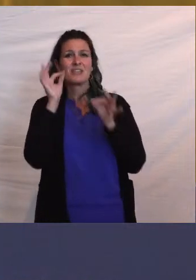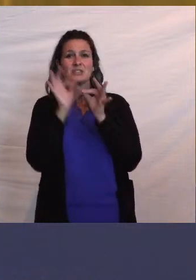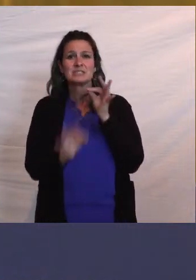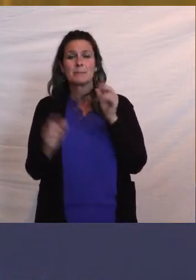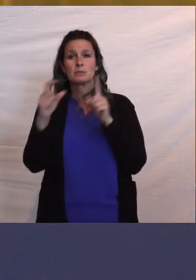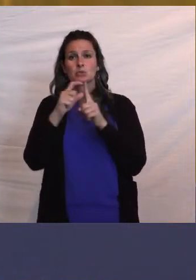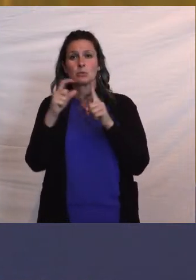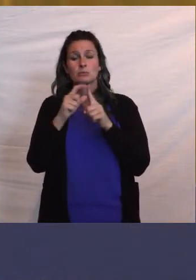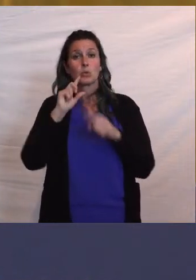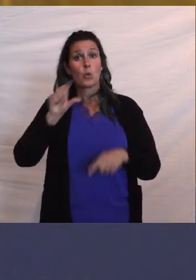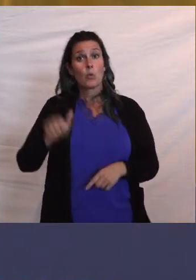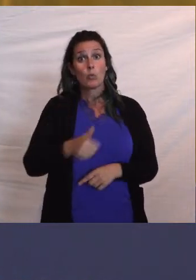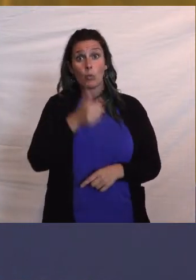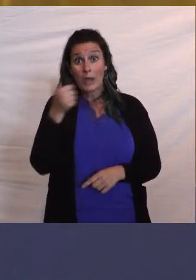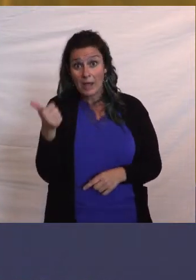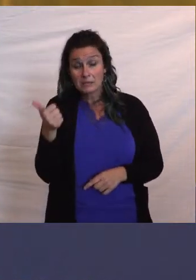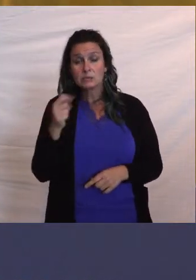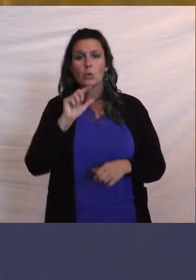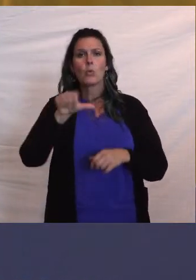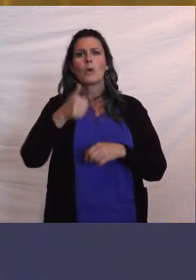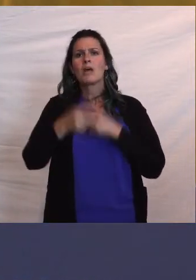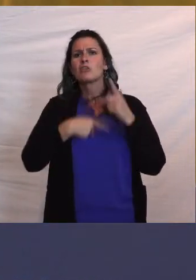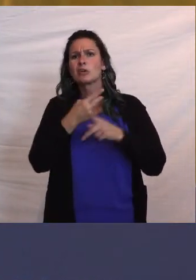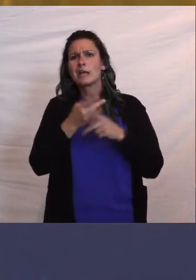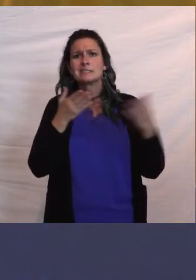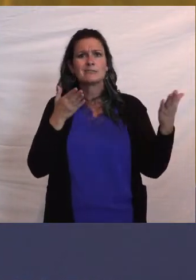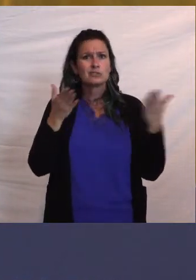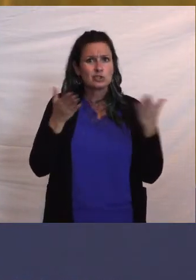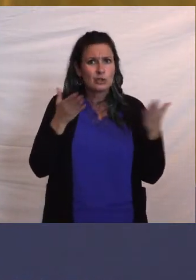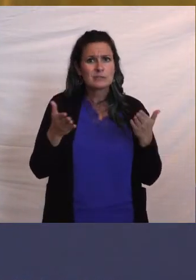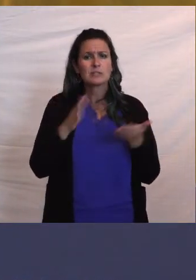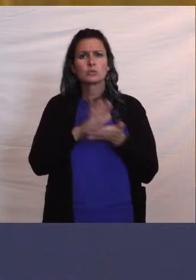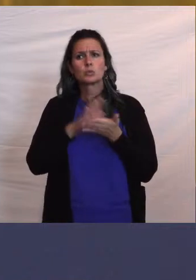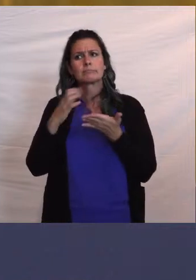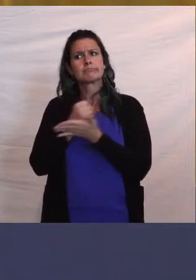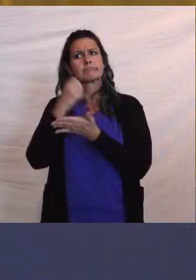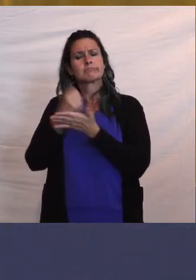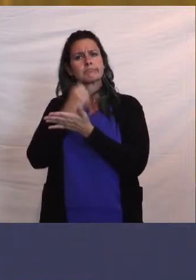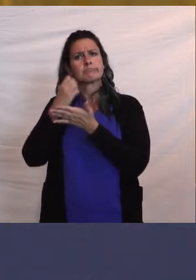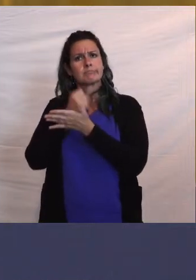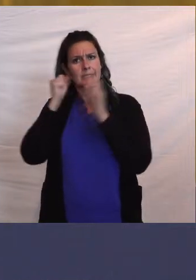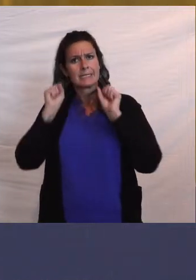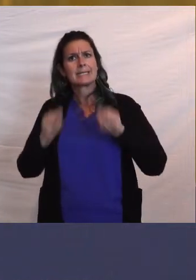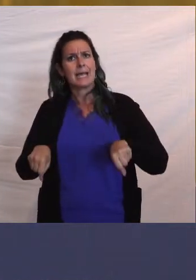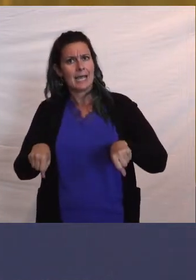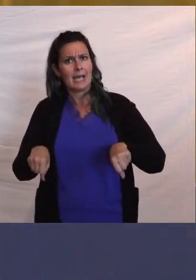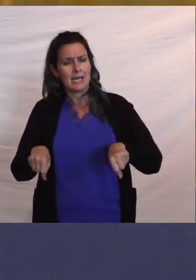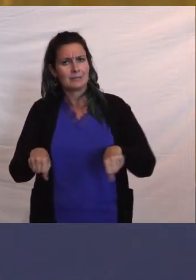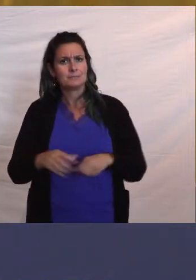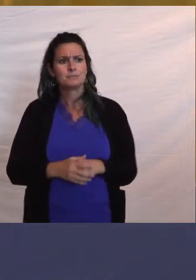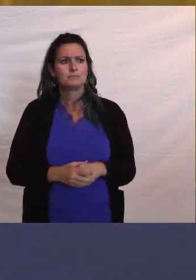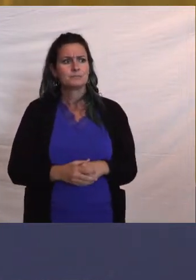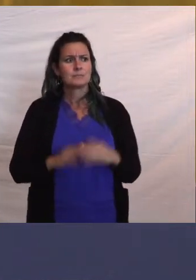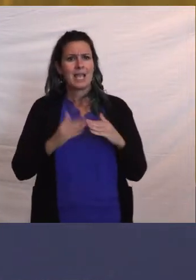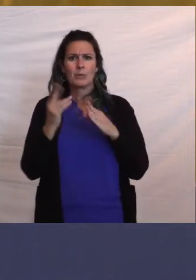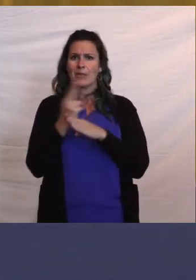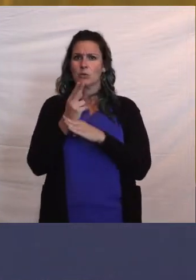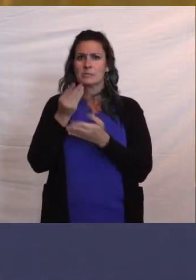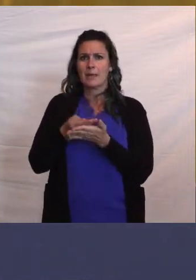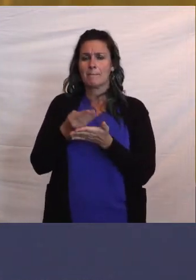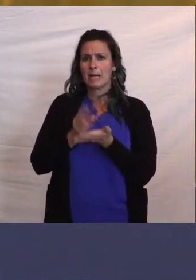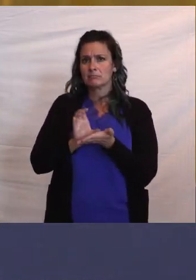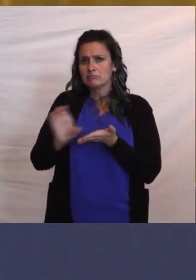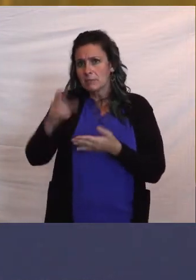terms what other kinds of services schools will be able to offer and how they'll be able to use this money for